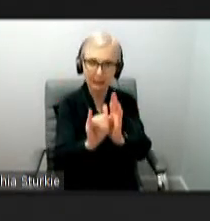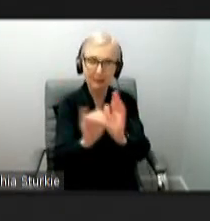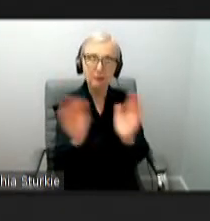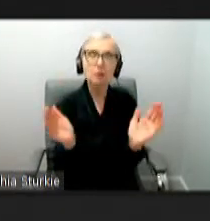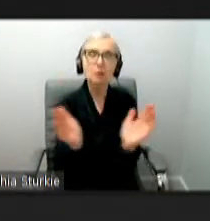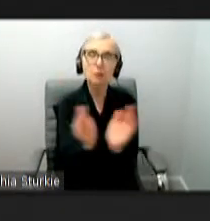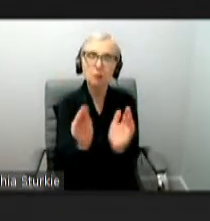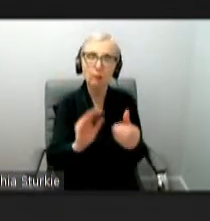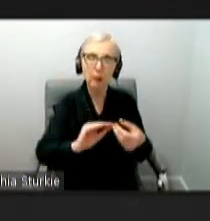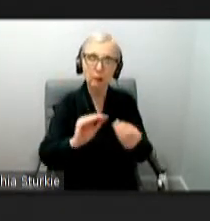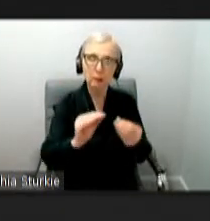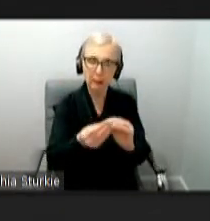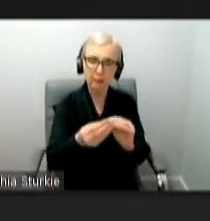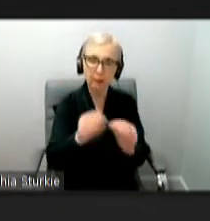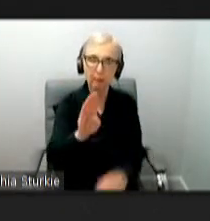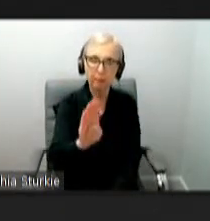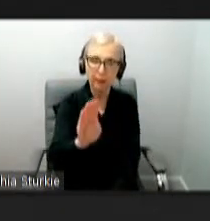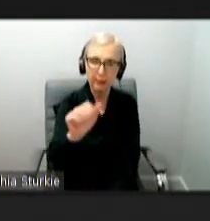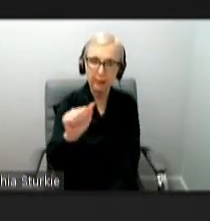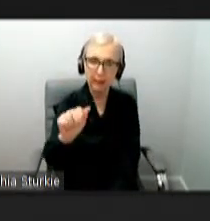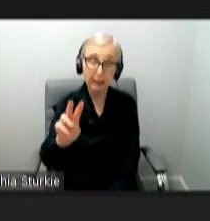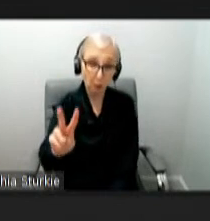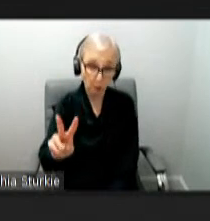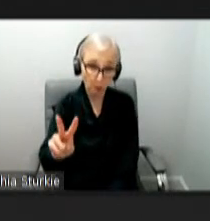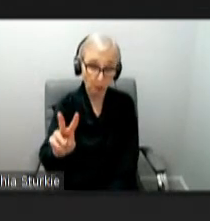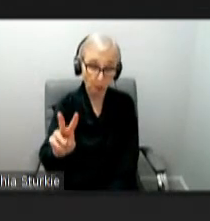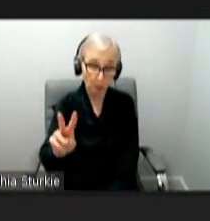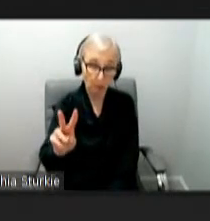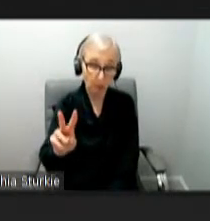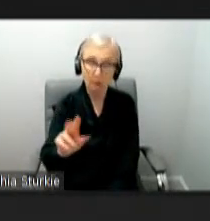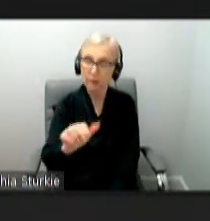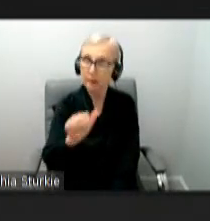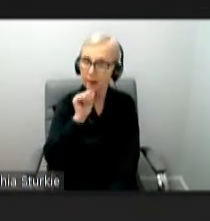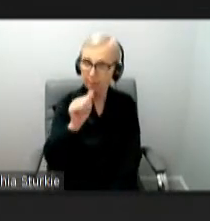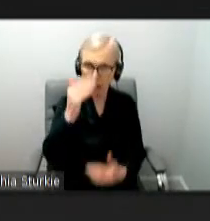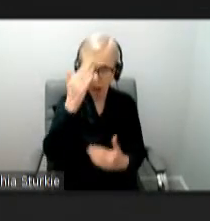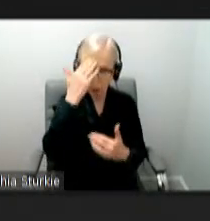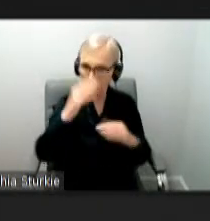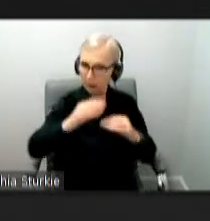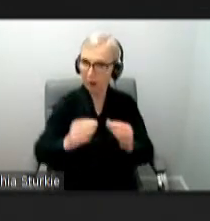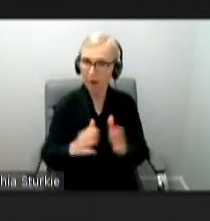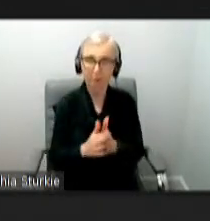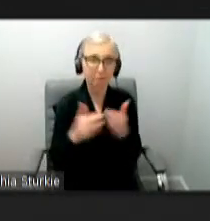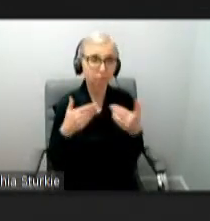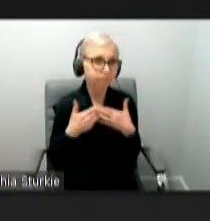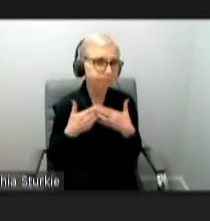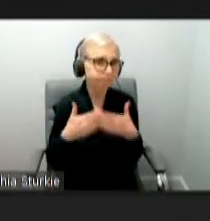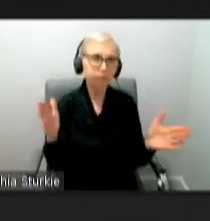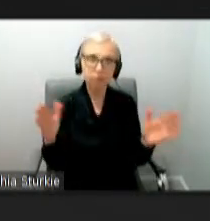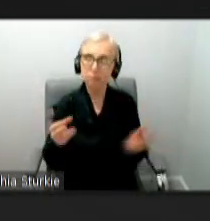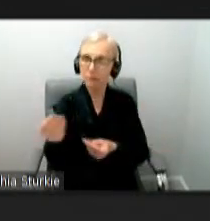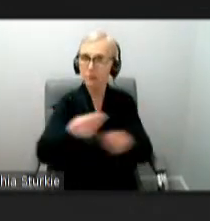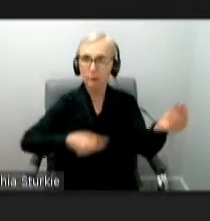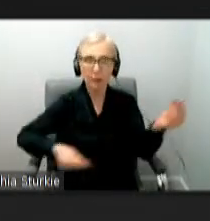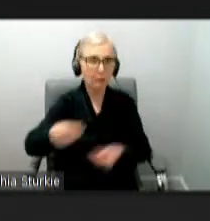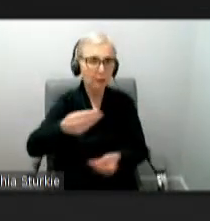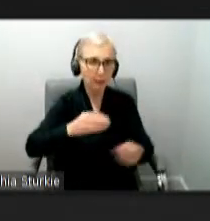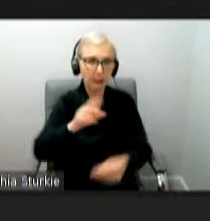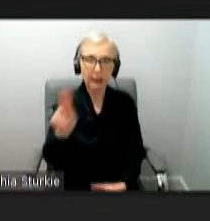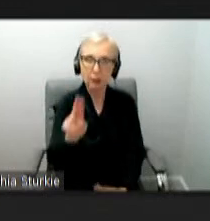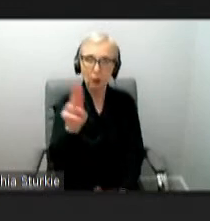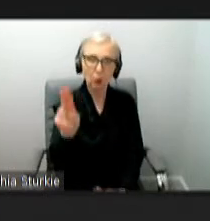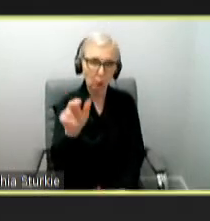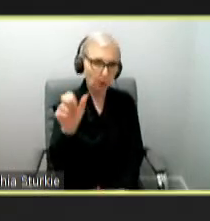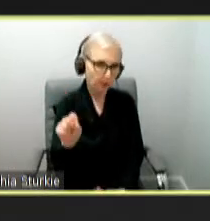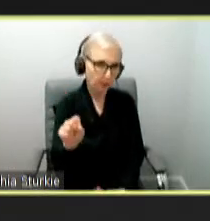of BA2 cases as well. I'm not aware of widespread transmission in the US at this point. All right, let's go